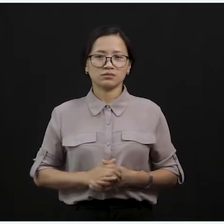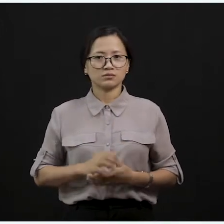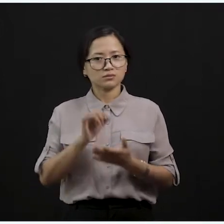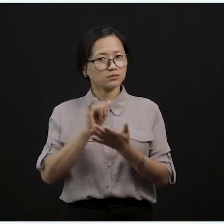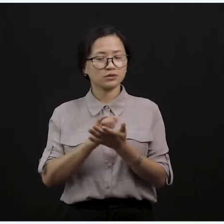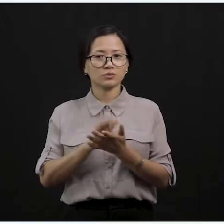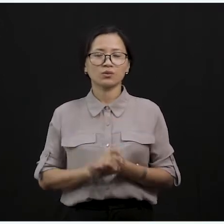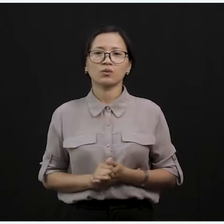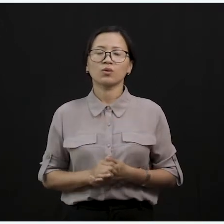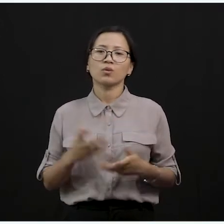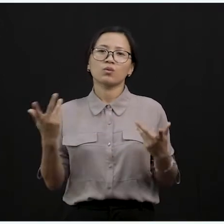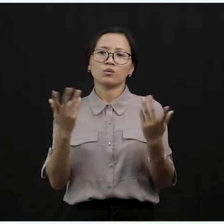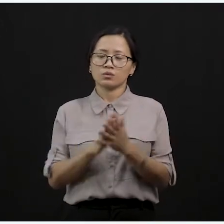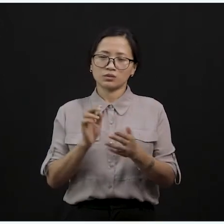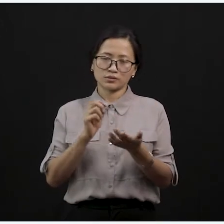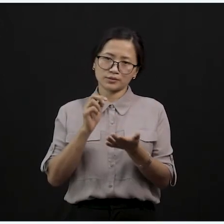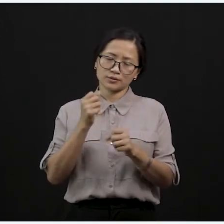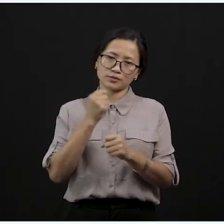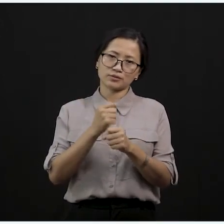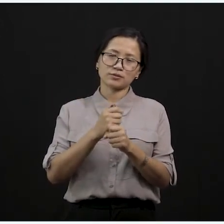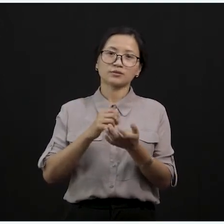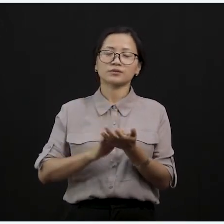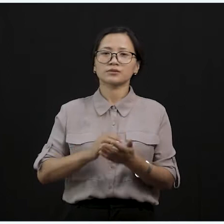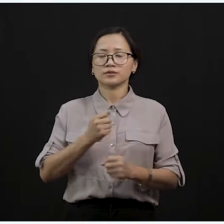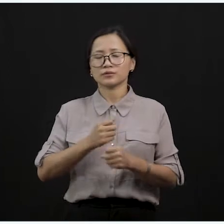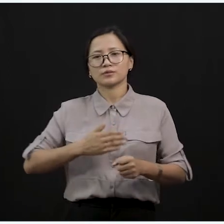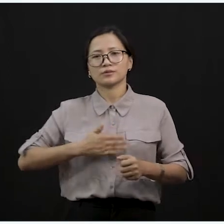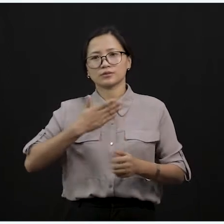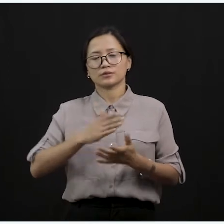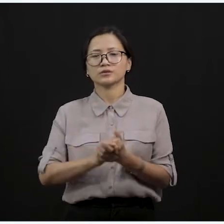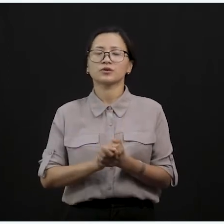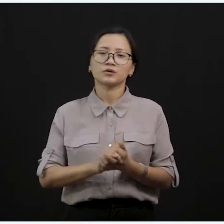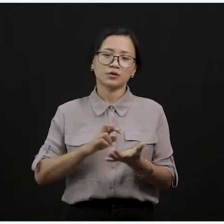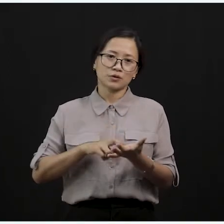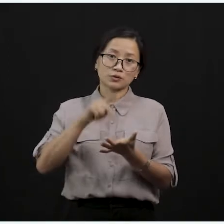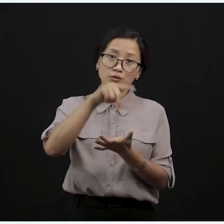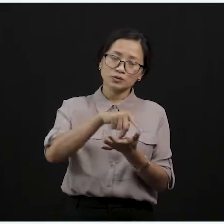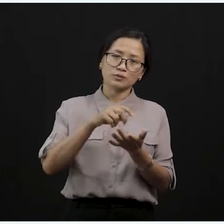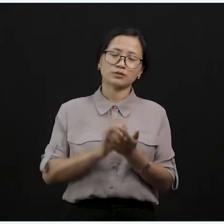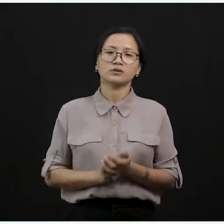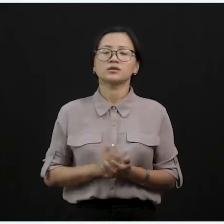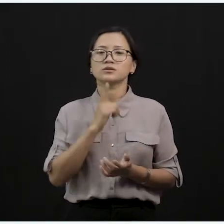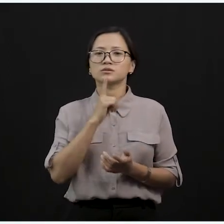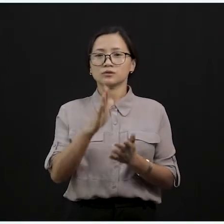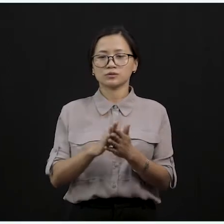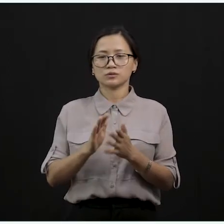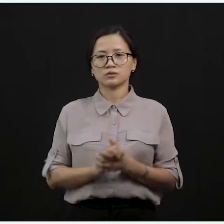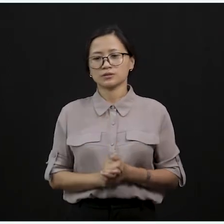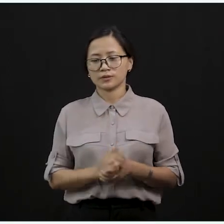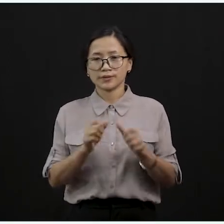was what the grasshopper told to all these ants who was working hard. Now you know what the ant